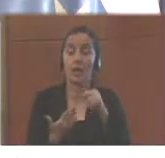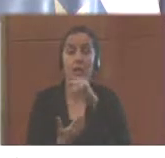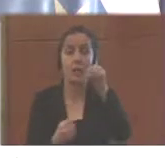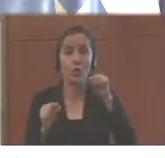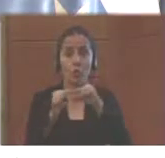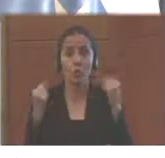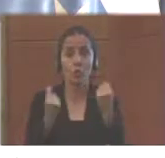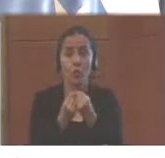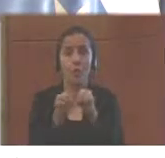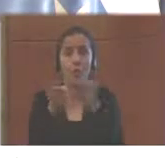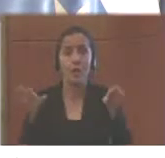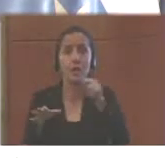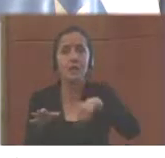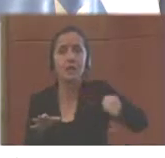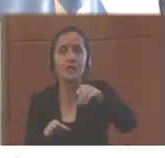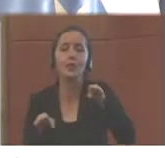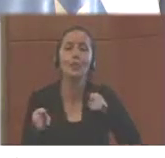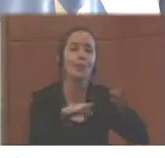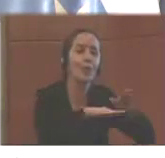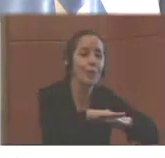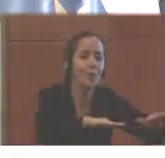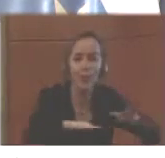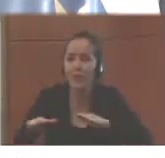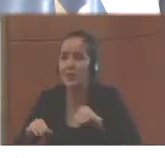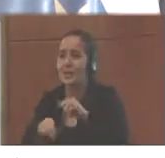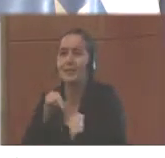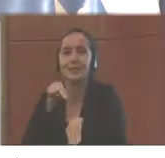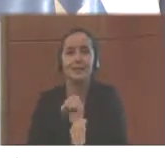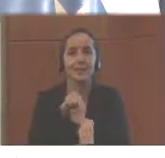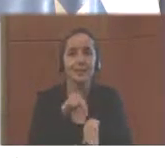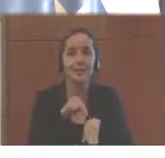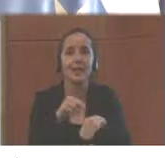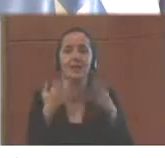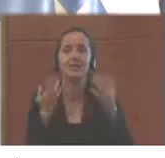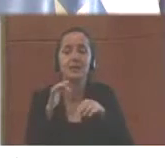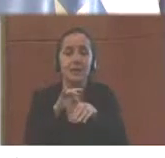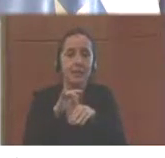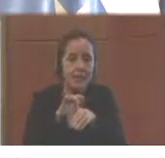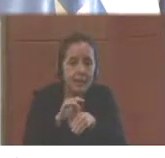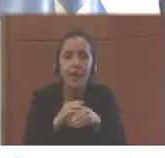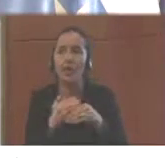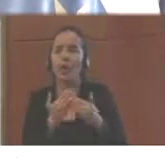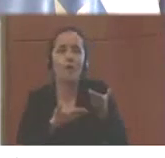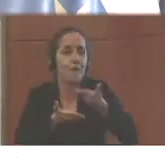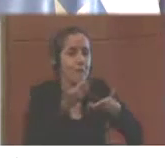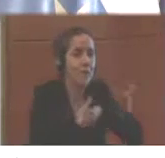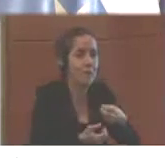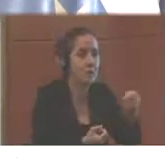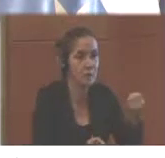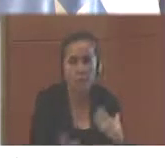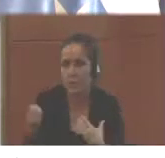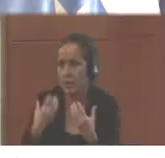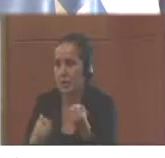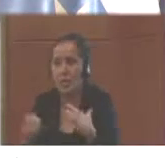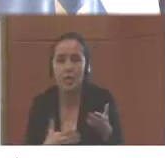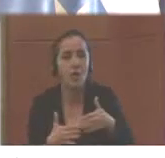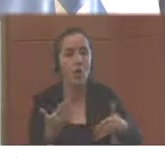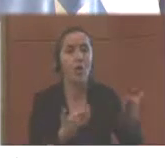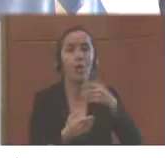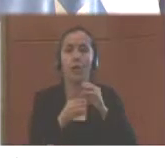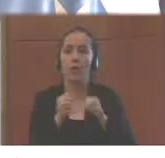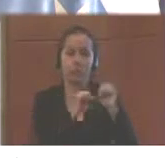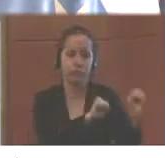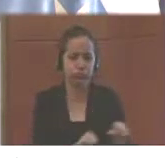Through REO, we have been able to increase levels of coordination between the national systems of risk management through information exchange and